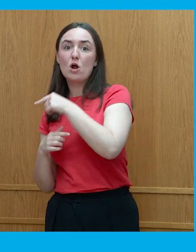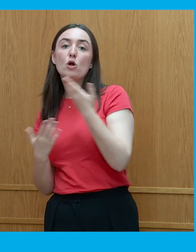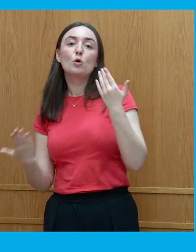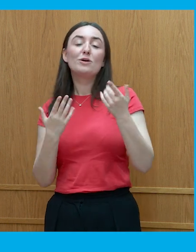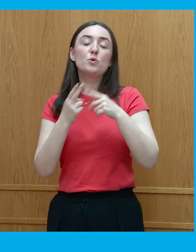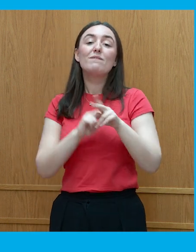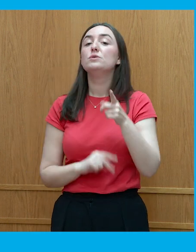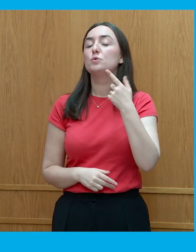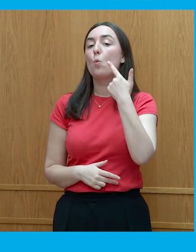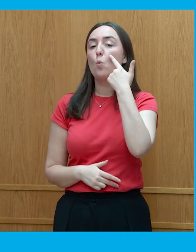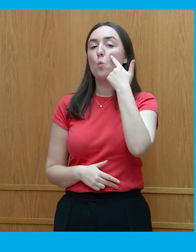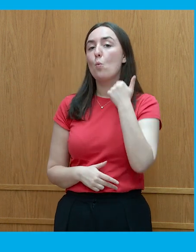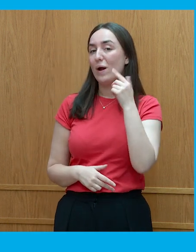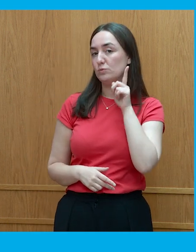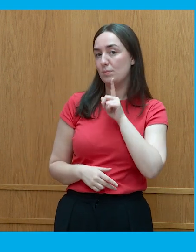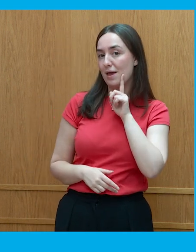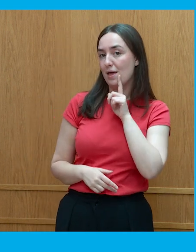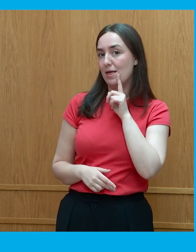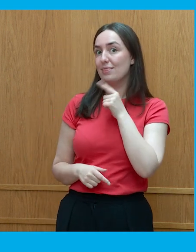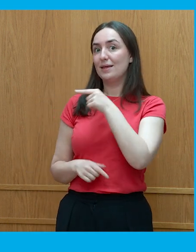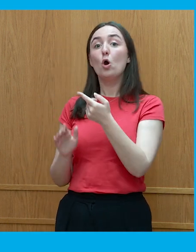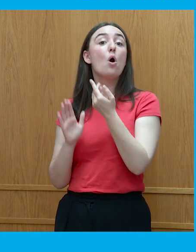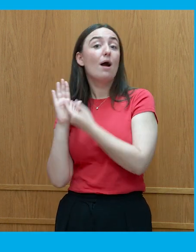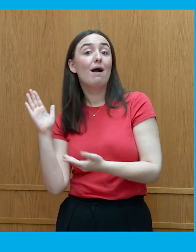that, the fact that she's a Democrat.